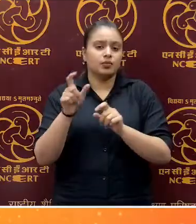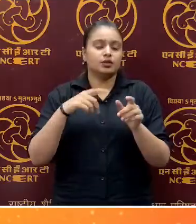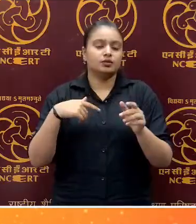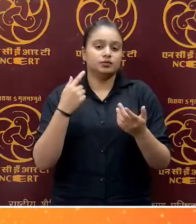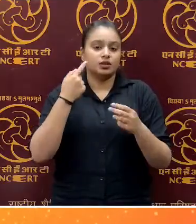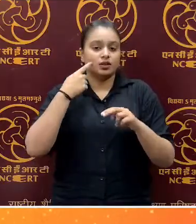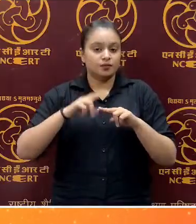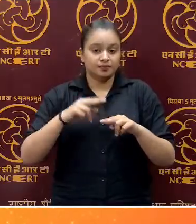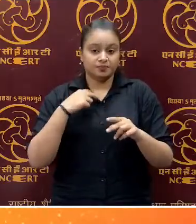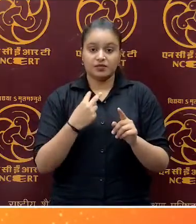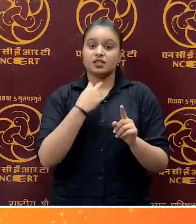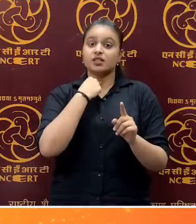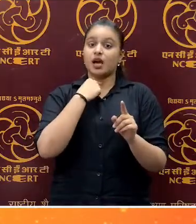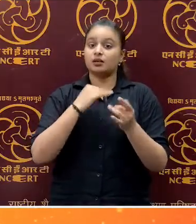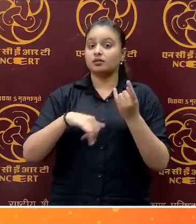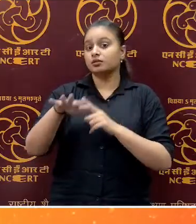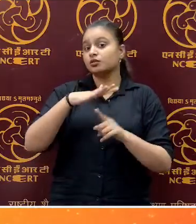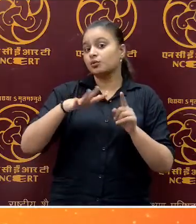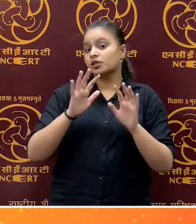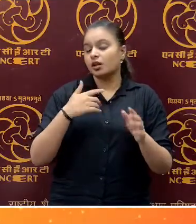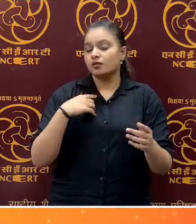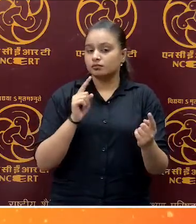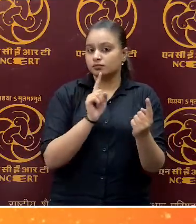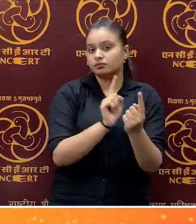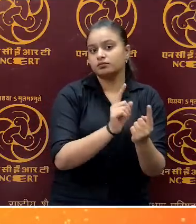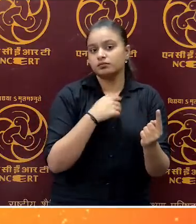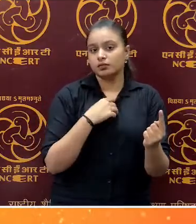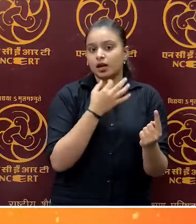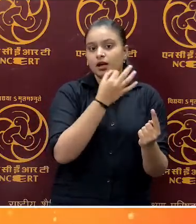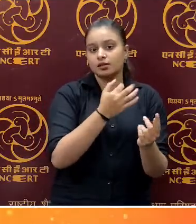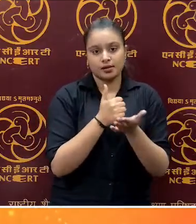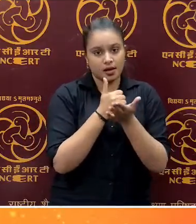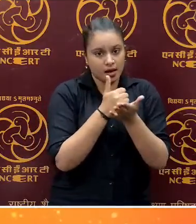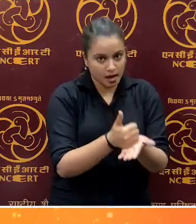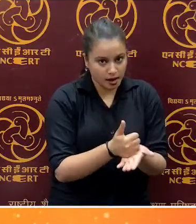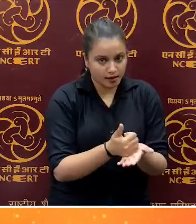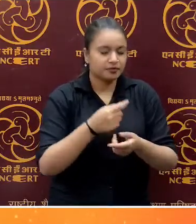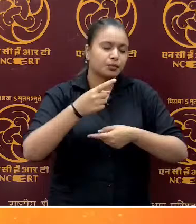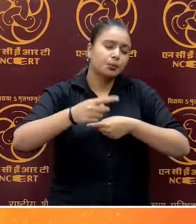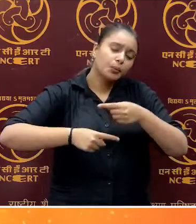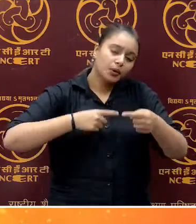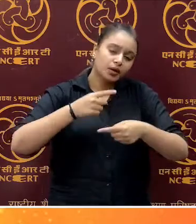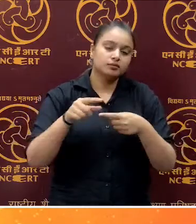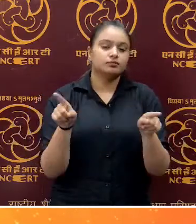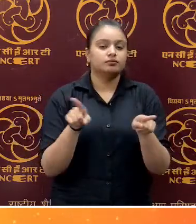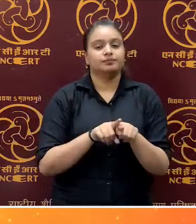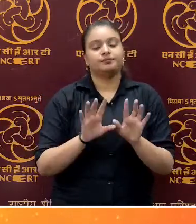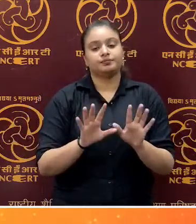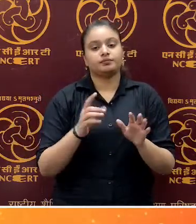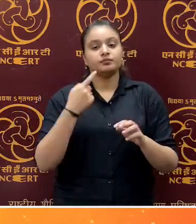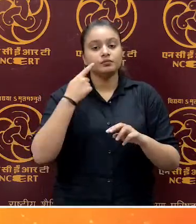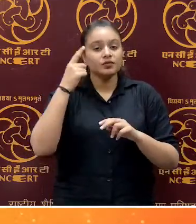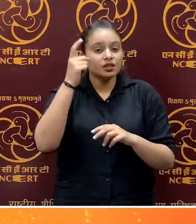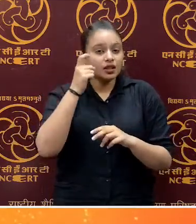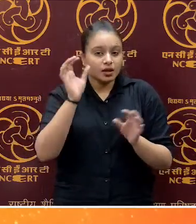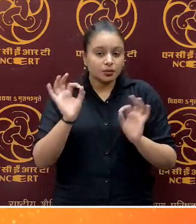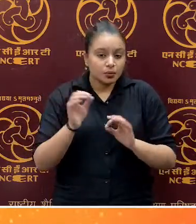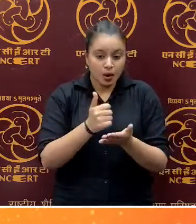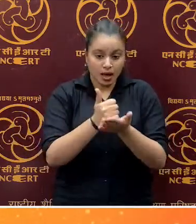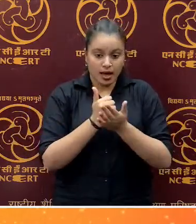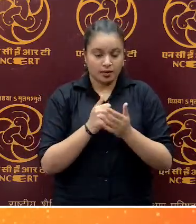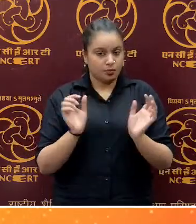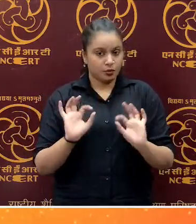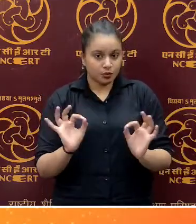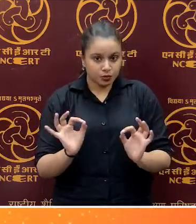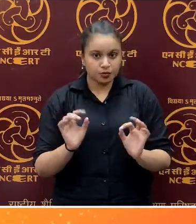find yourself stuck in any situation, do go to them and ask for help. Always and always ask for help. Don't think that nobody will help you.